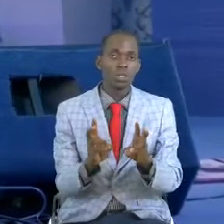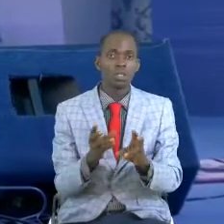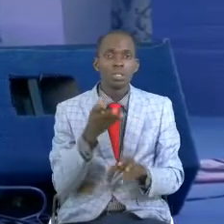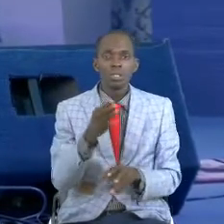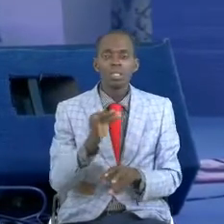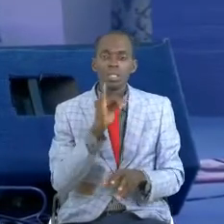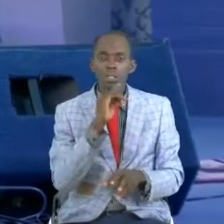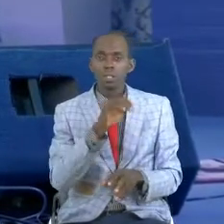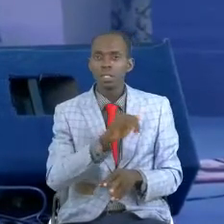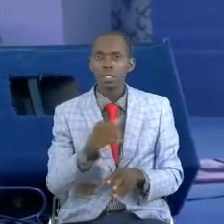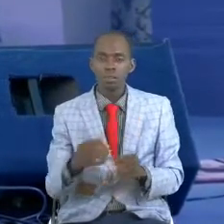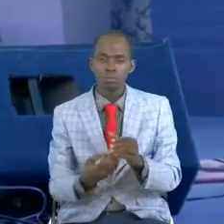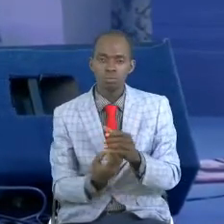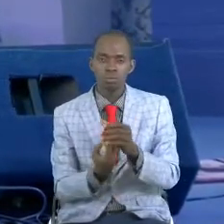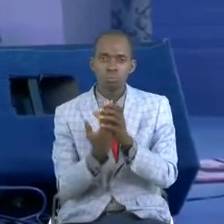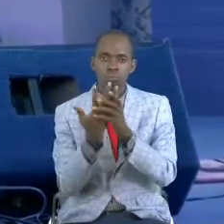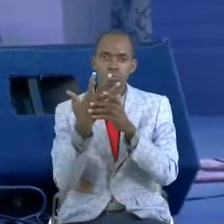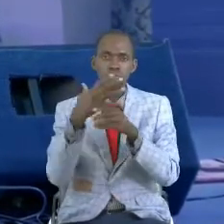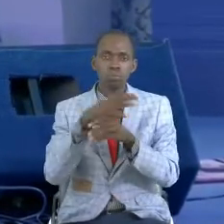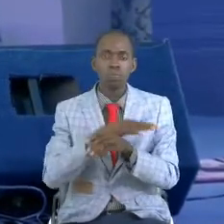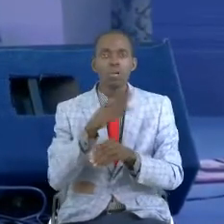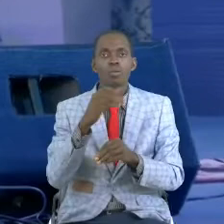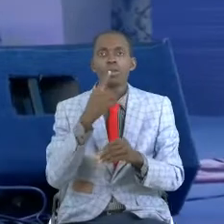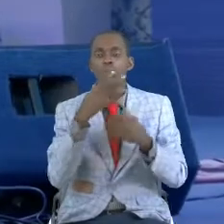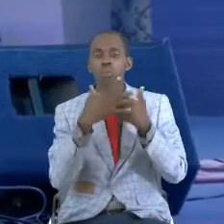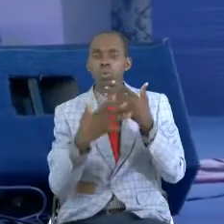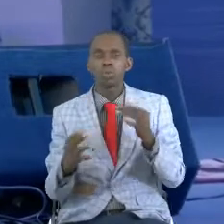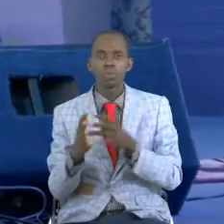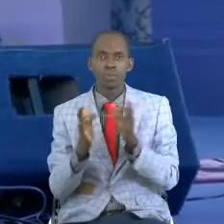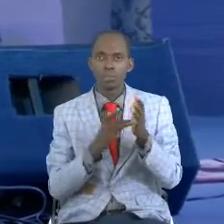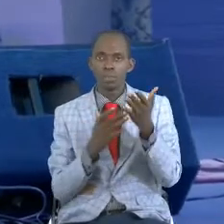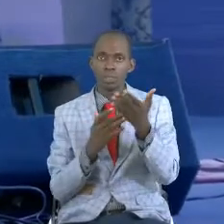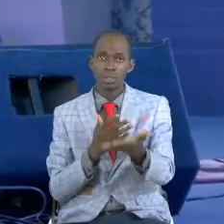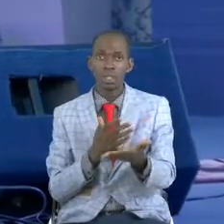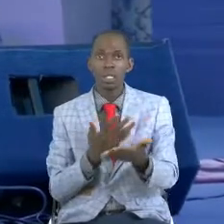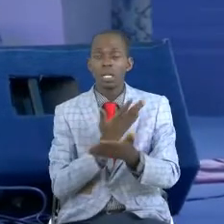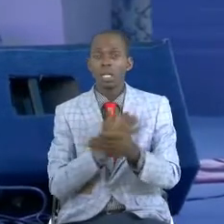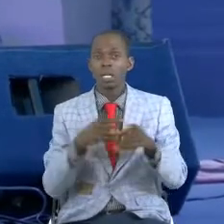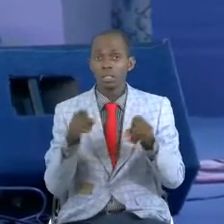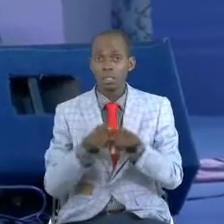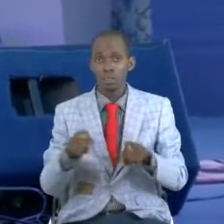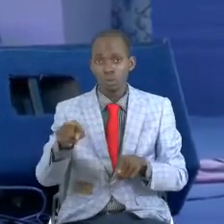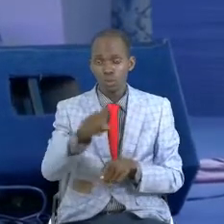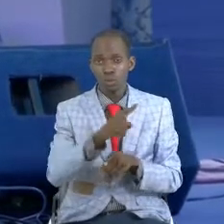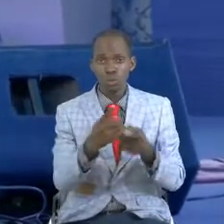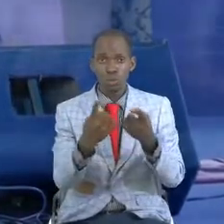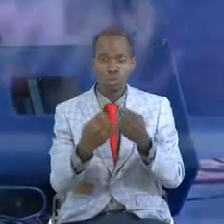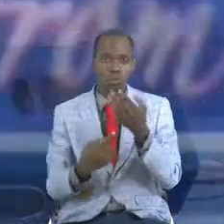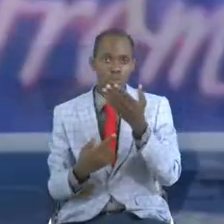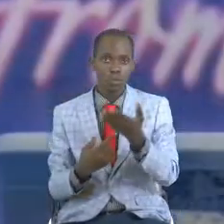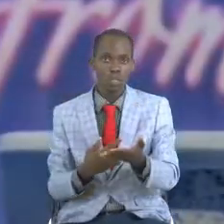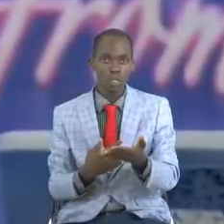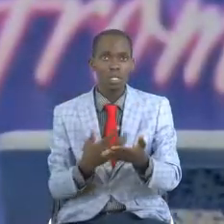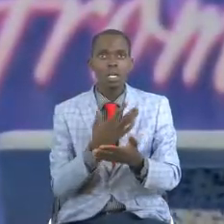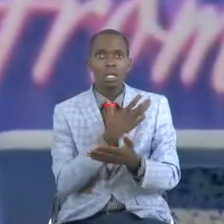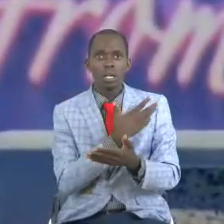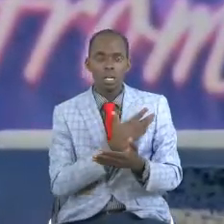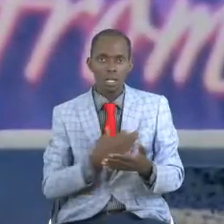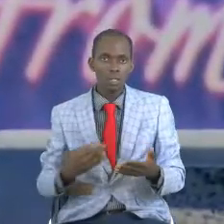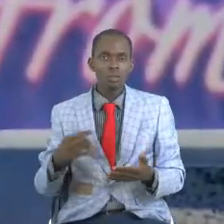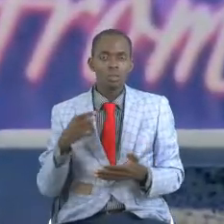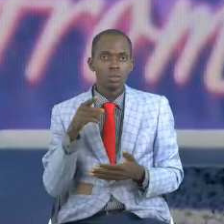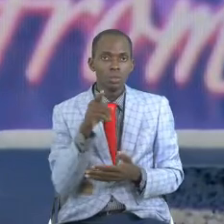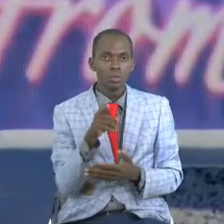the blood of Jesus. And as you come there, and you plunge by faith in